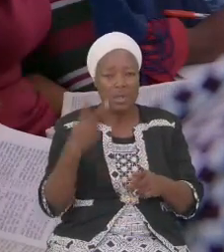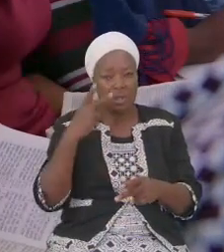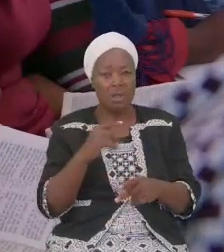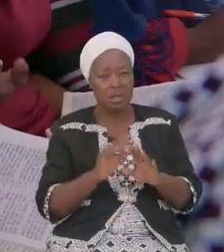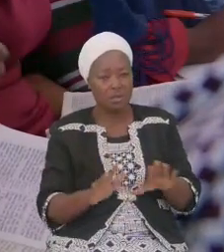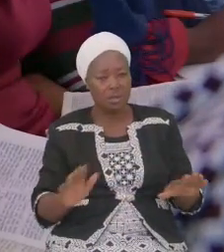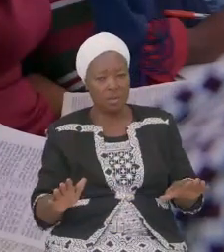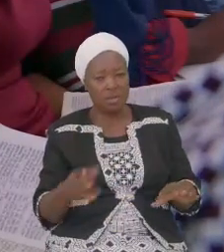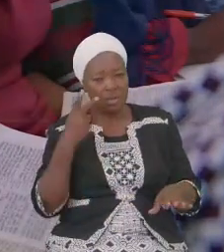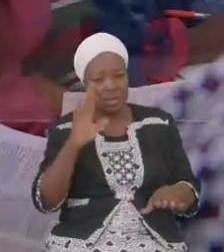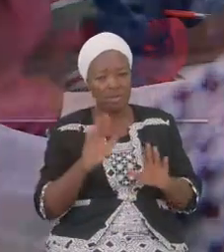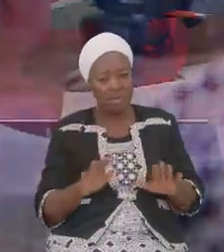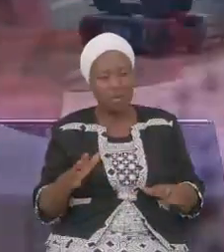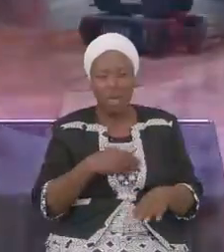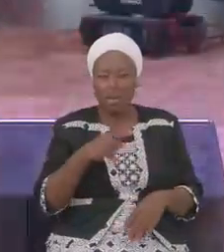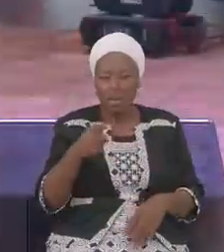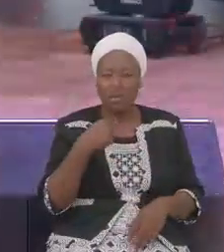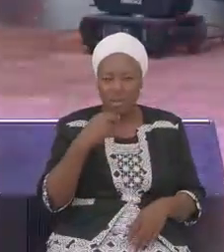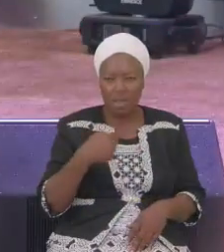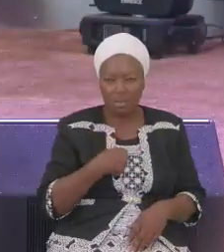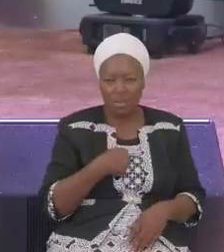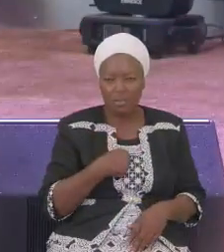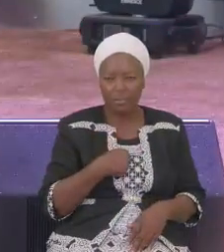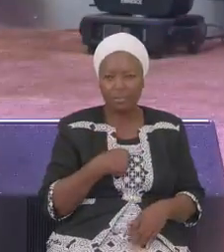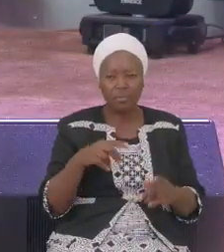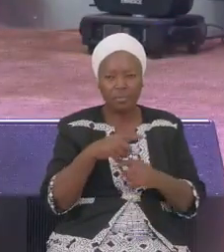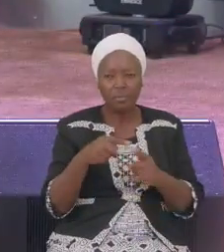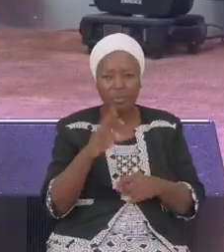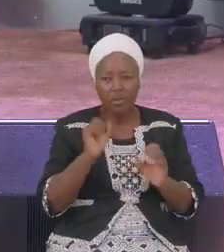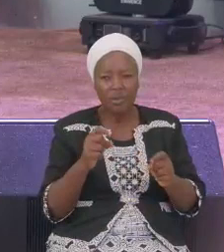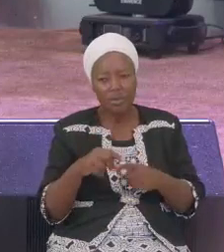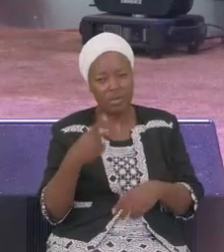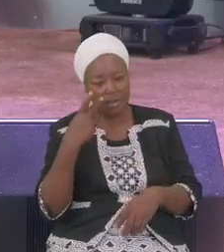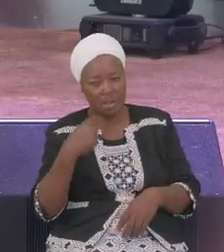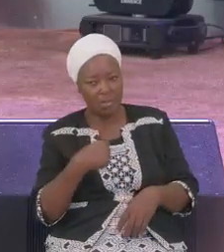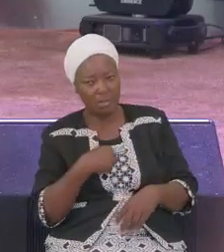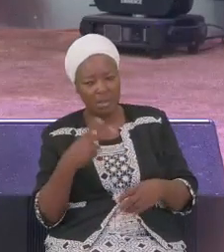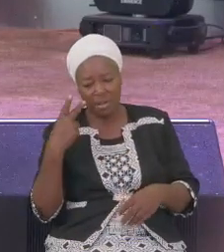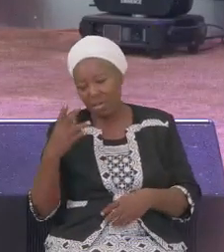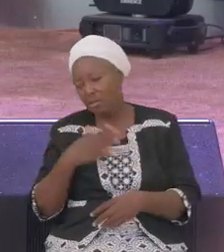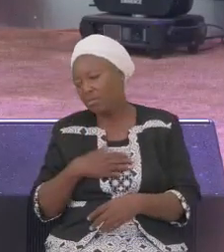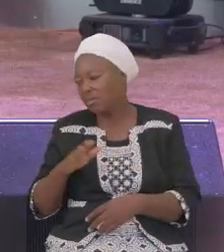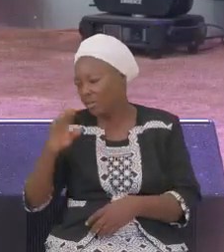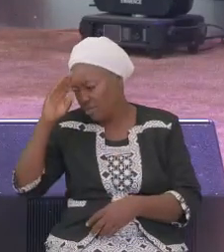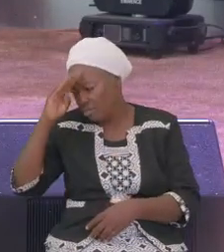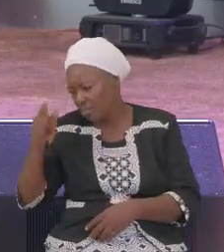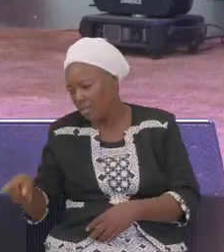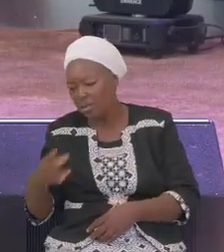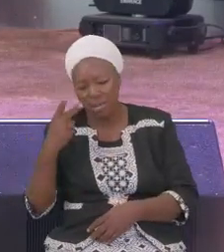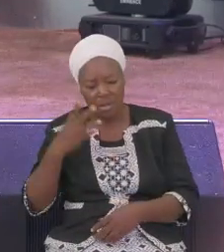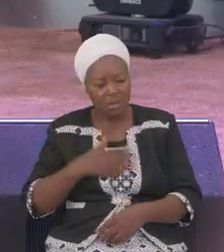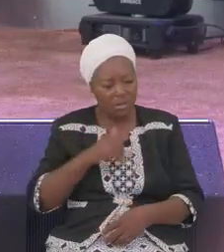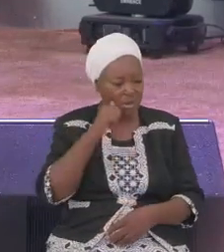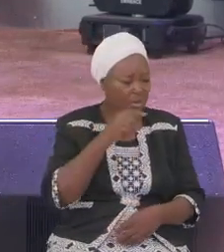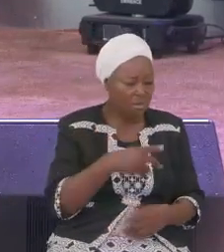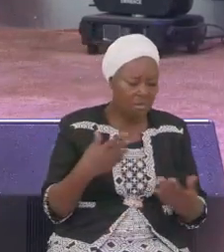children, and you tell me when you're able to see me, look at my boy, look at my daughter. She